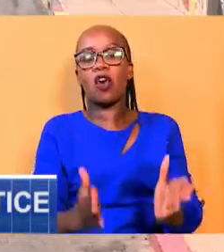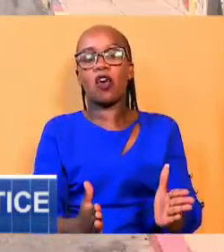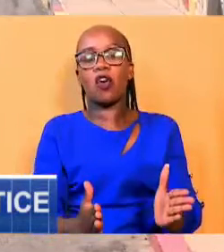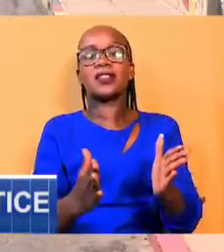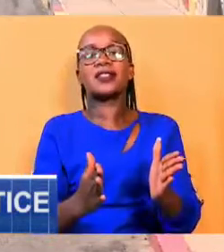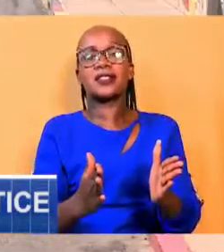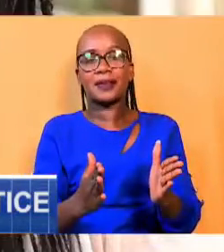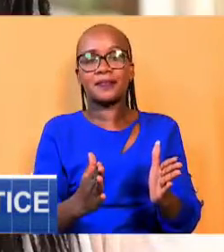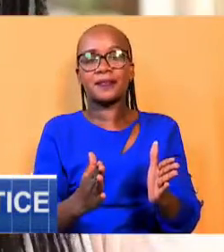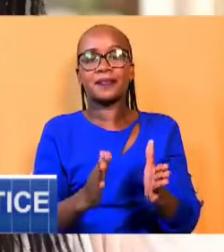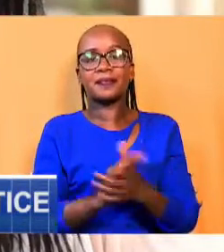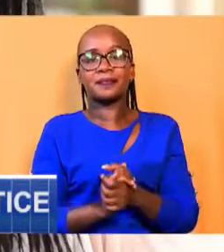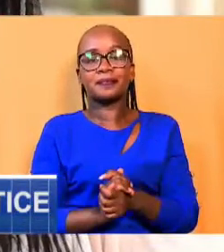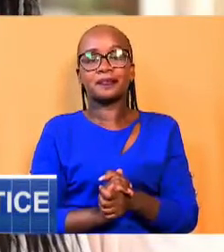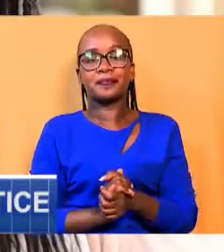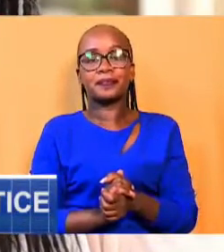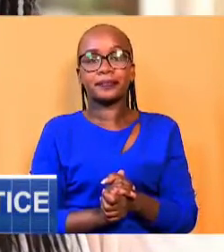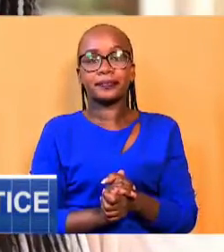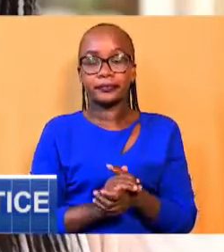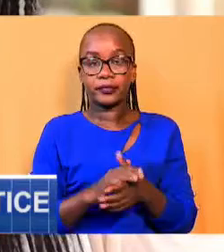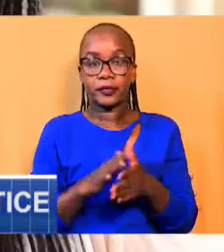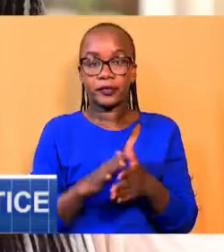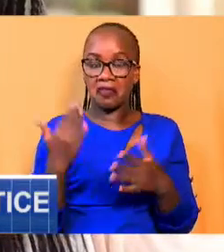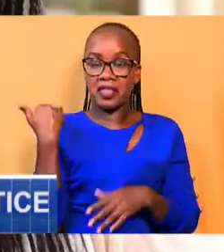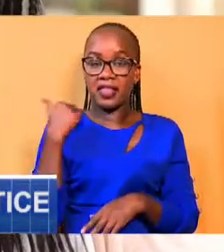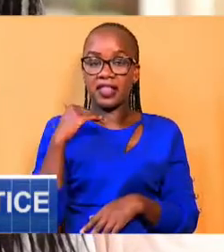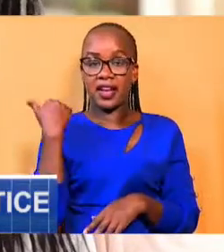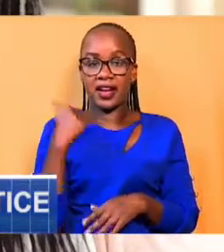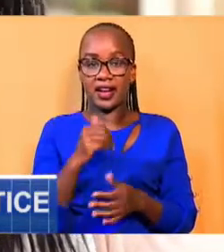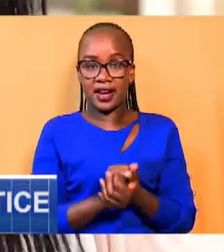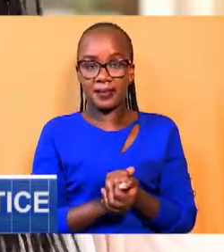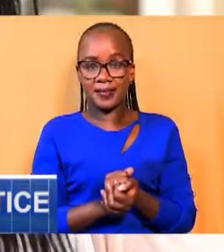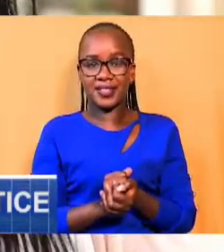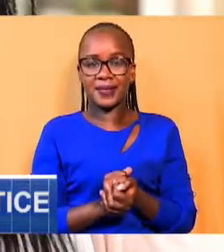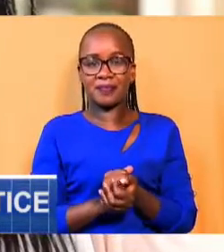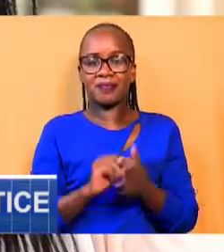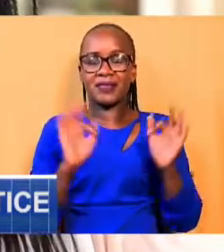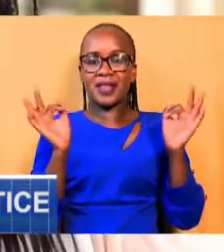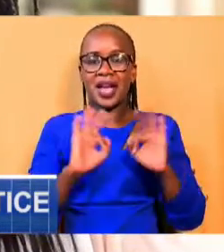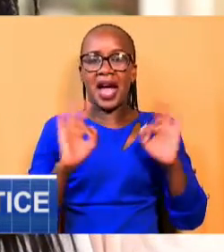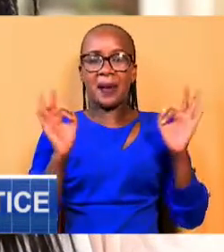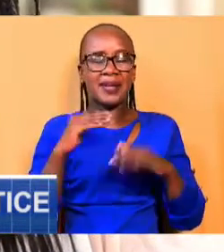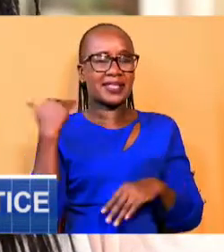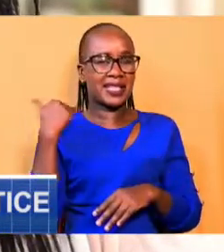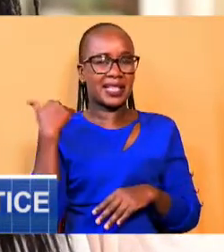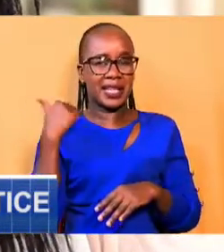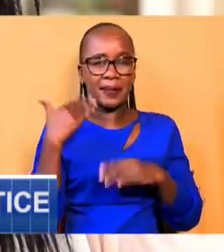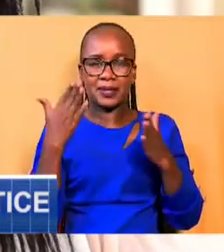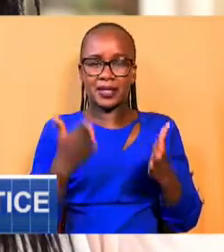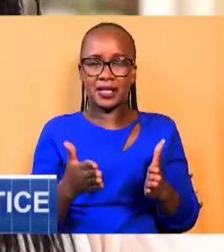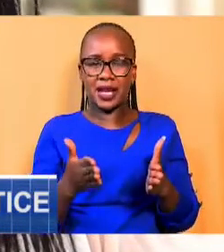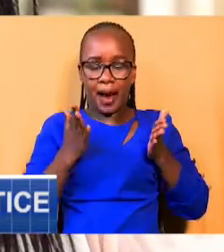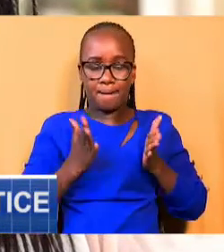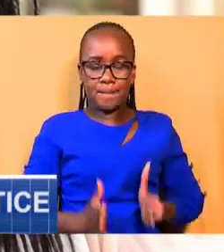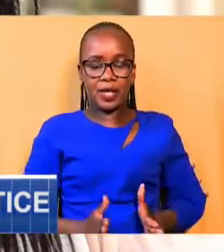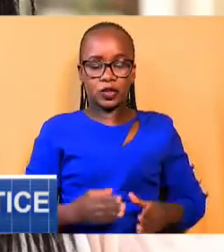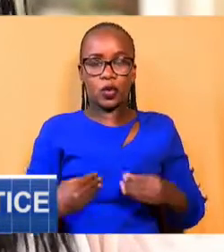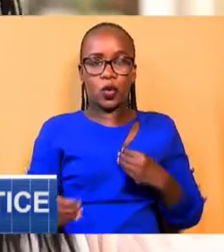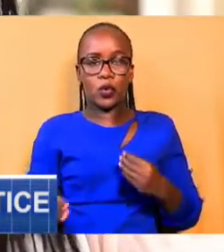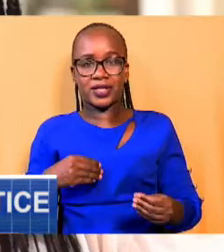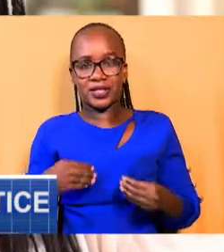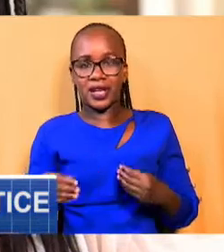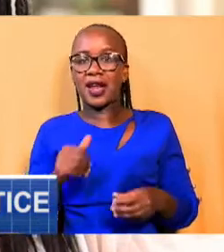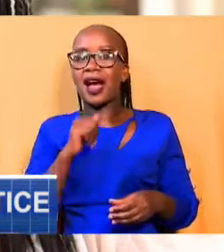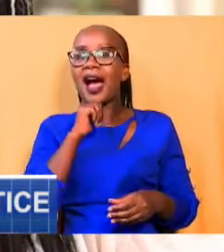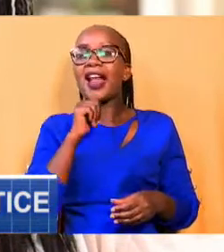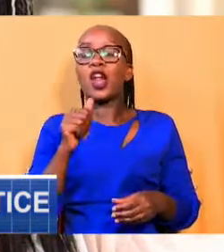officers, being key. A lot of the crimes, and I'm using crimes carefully here against persons with disabilities